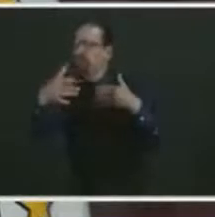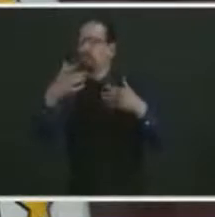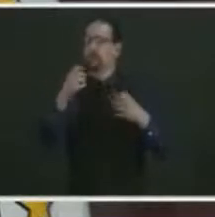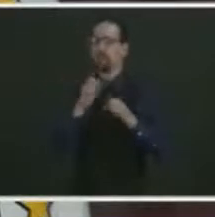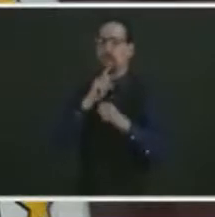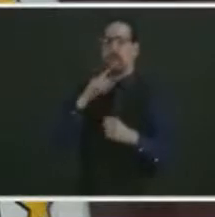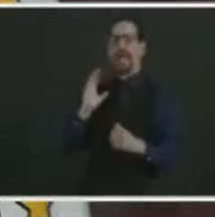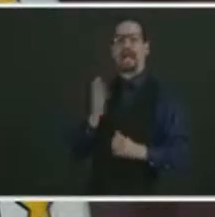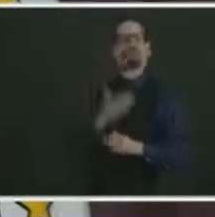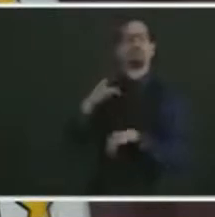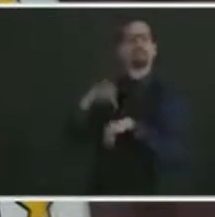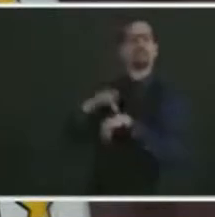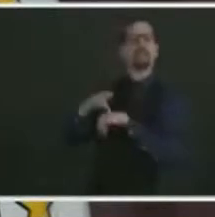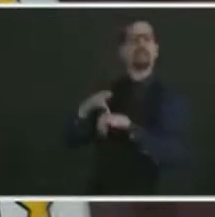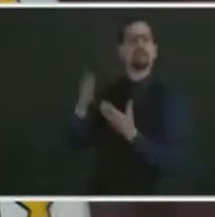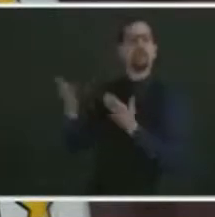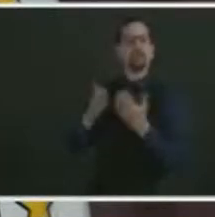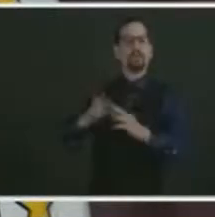around the clock.